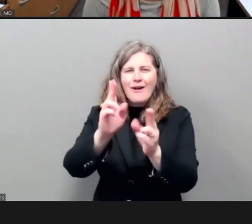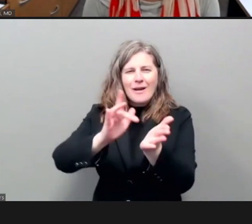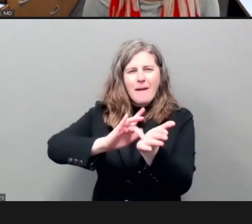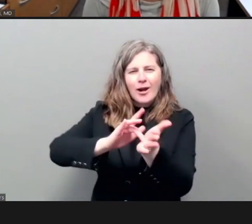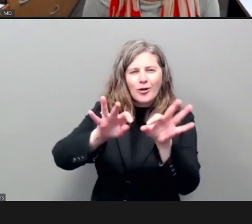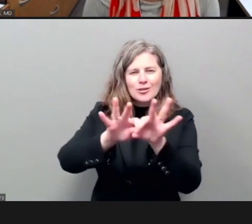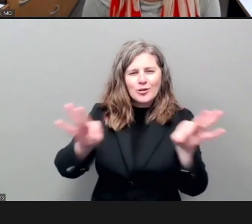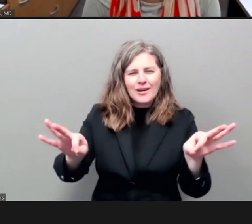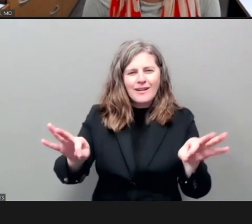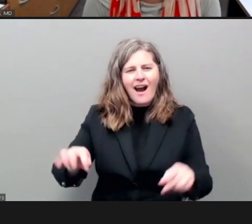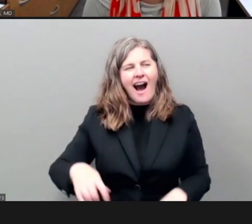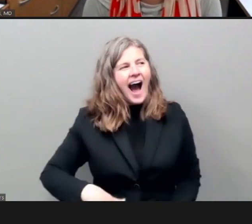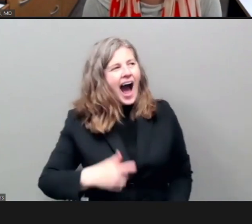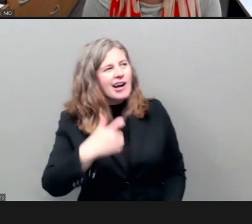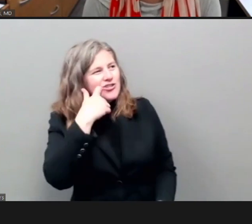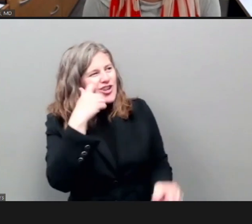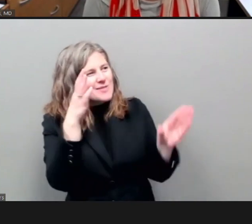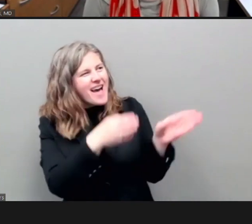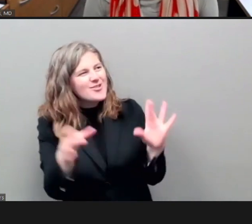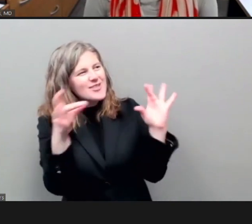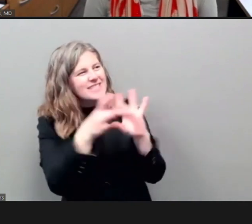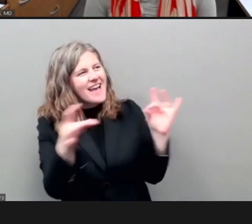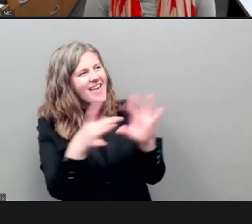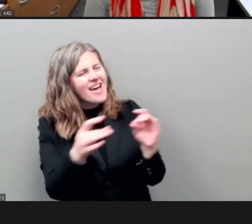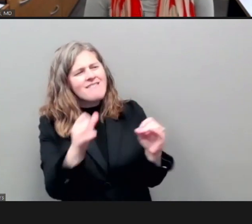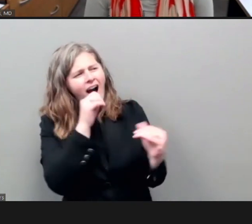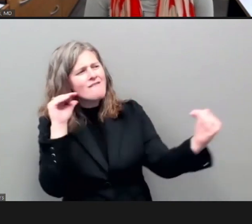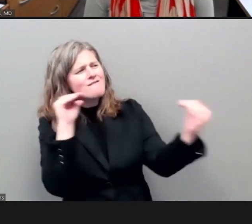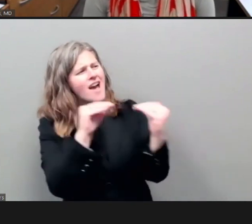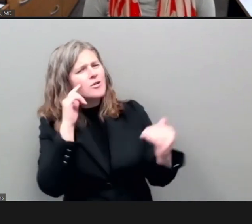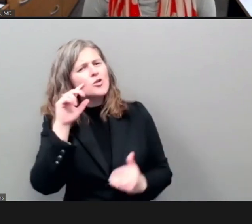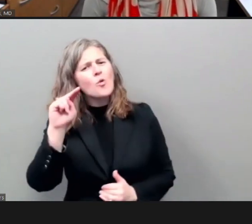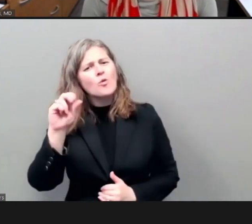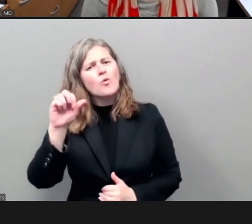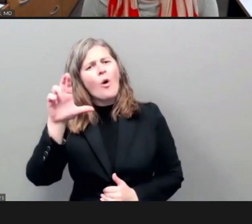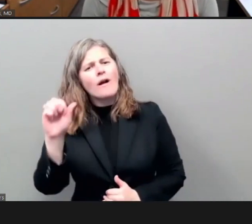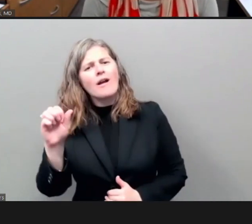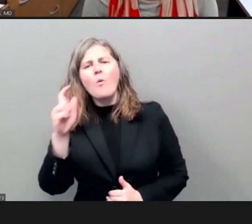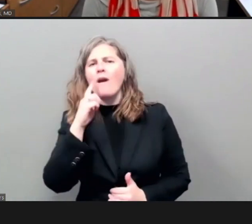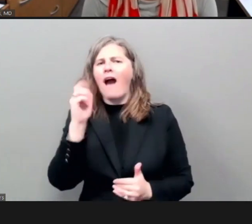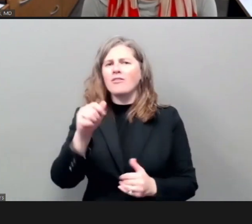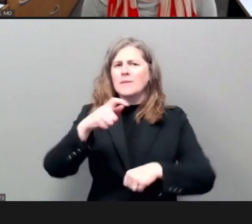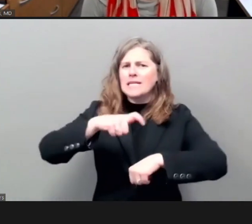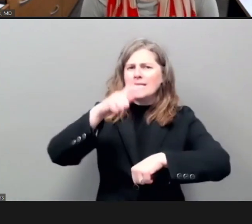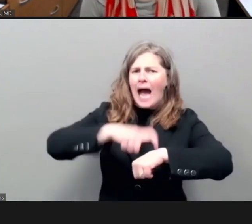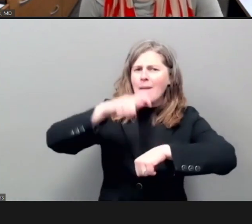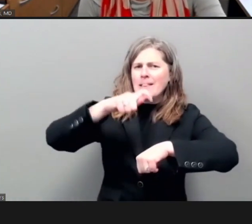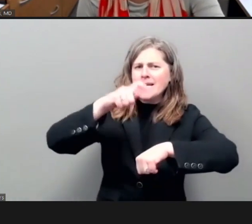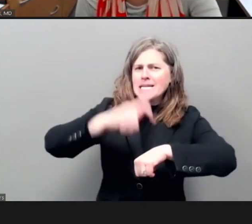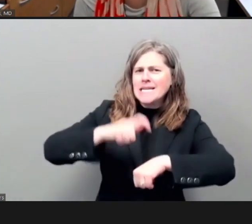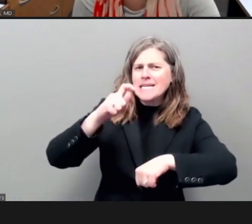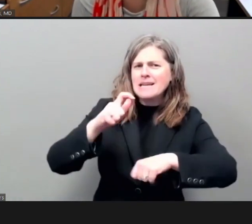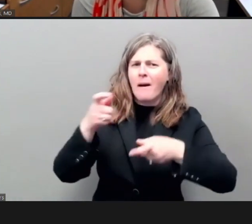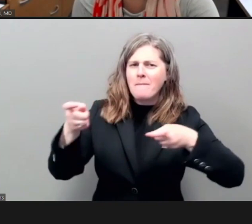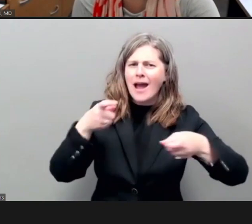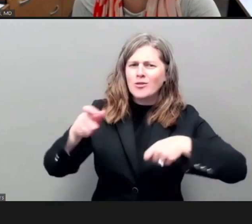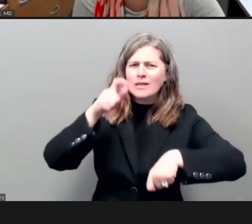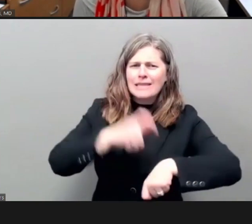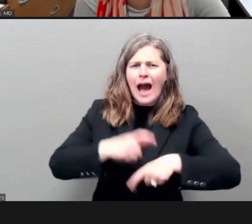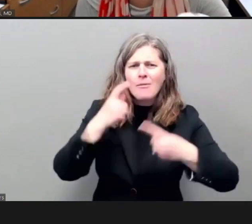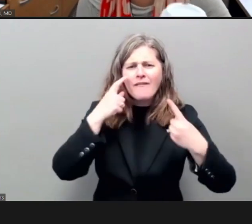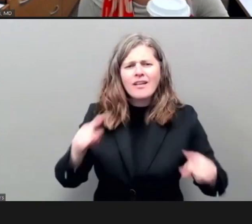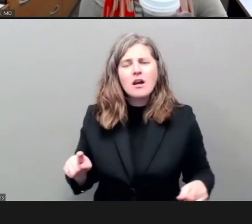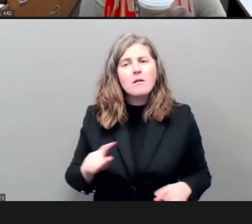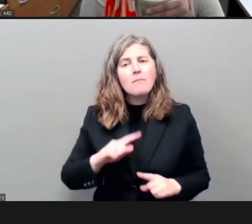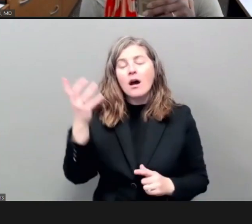I was just going to say that it's completely unfair to Nora saying we've got to be timely and, you know, manage our time effectively.